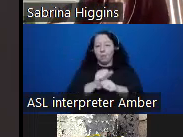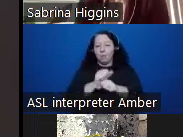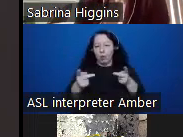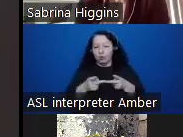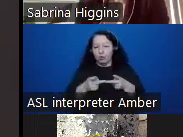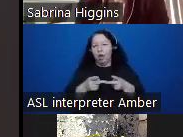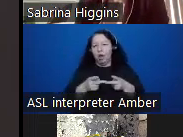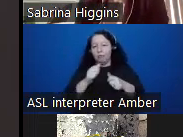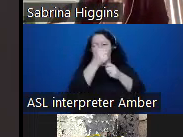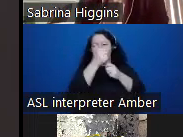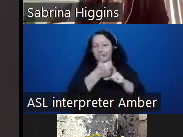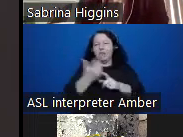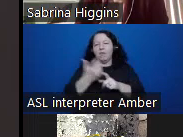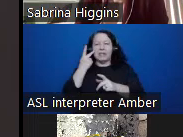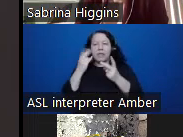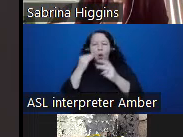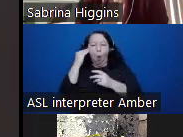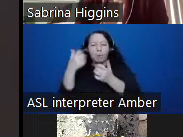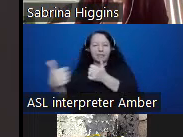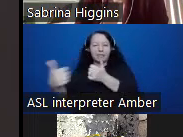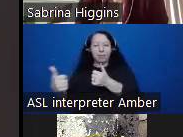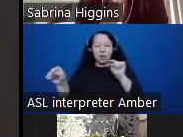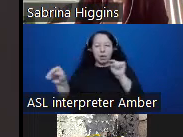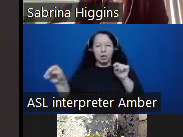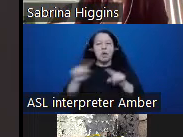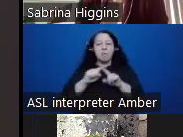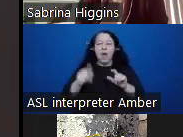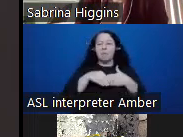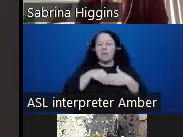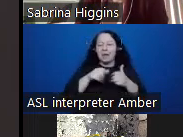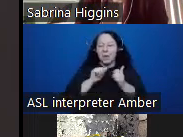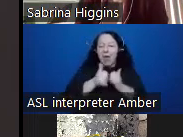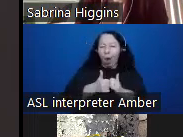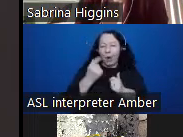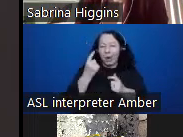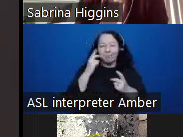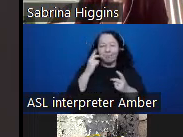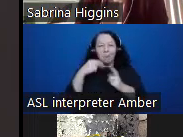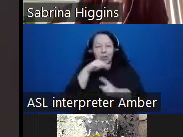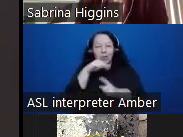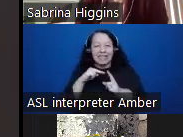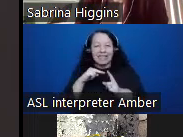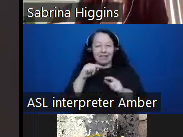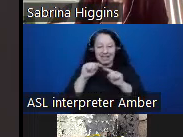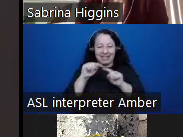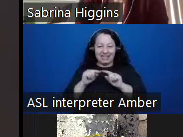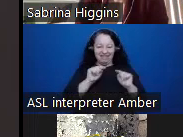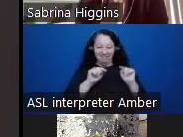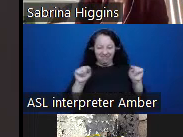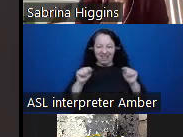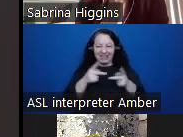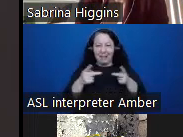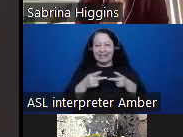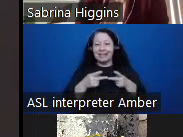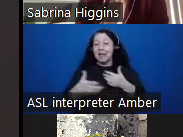we have to be, I think, a little bit more flexible in how we think about the spaces, because just because it has doesn't have a kiln doesn't necessarily make